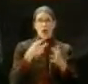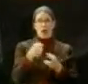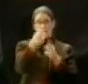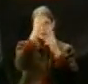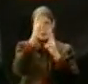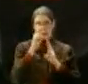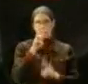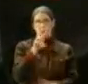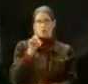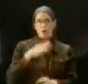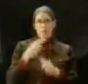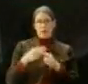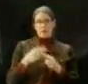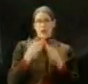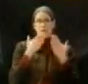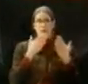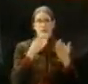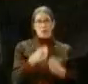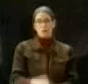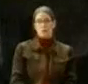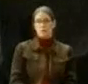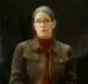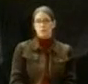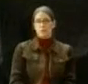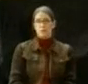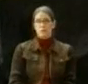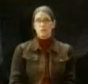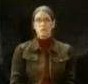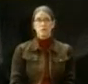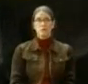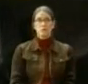my name. Thank you. Thank you, Mr. Davis.